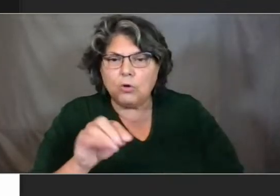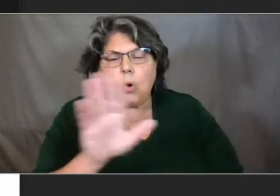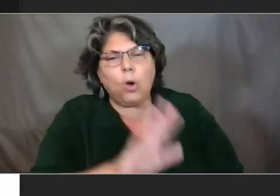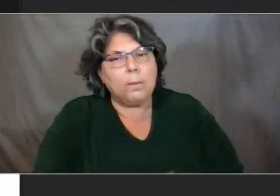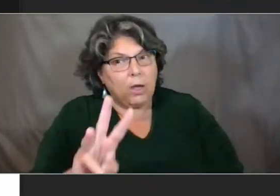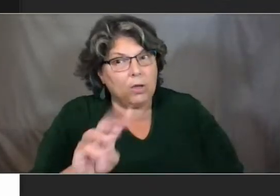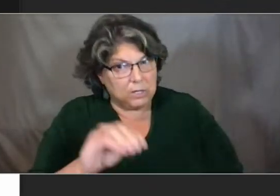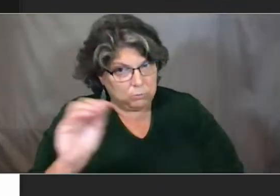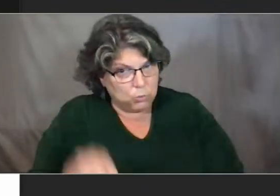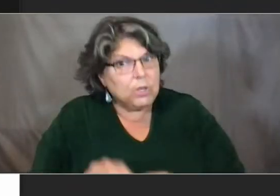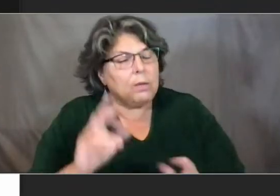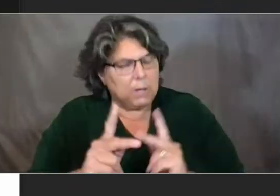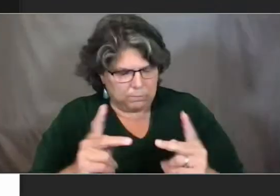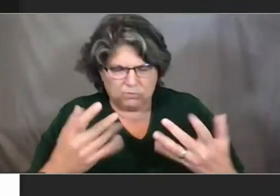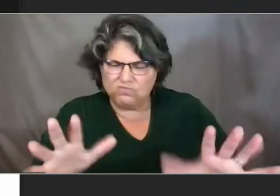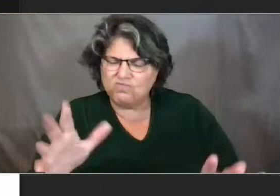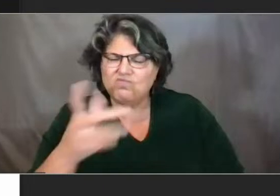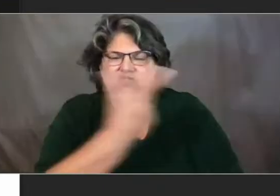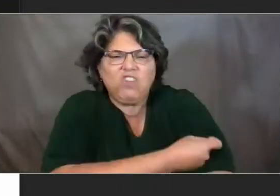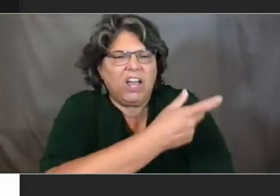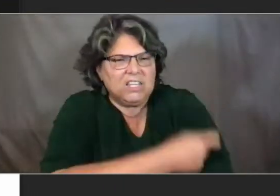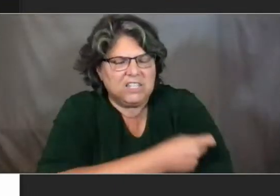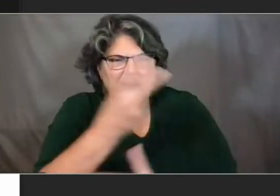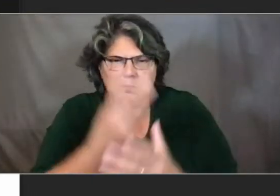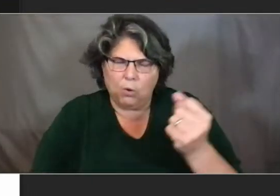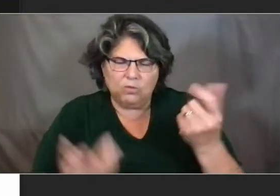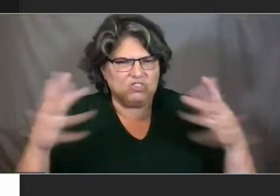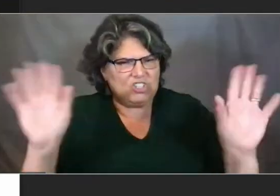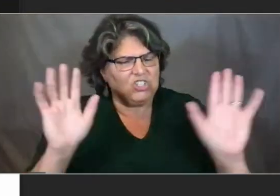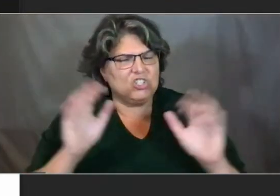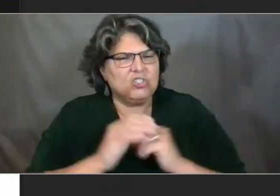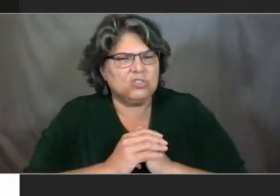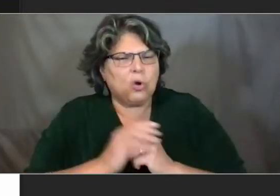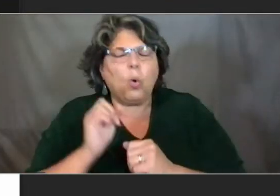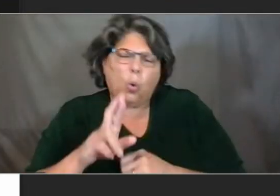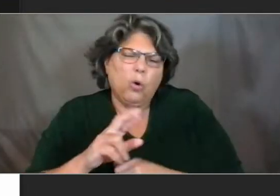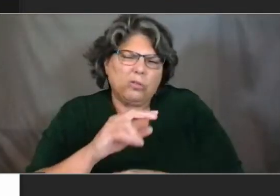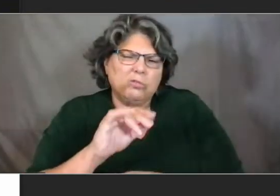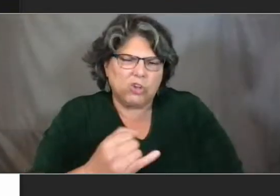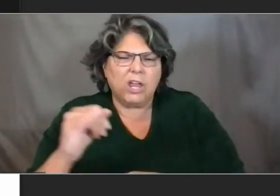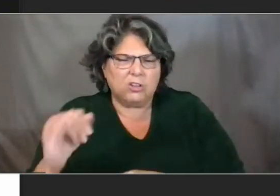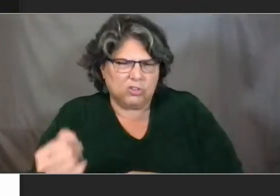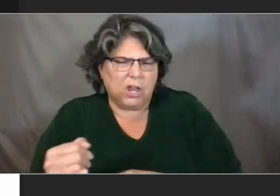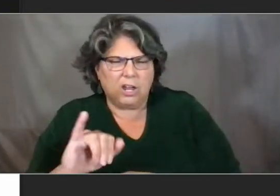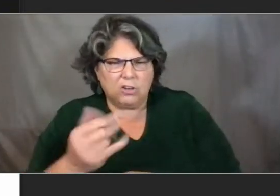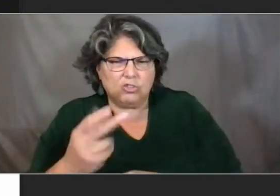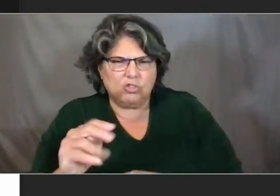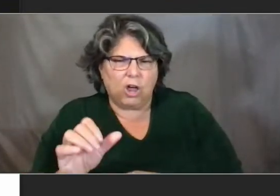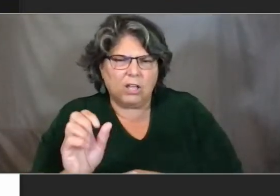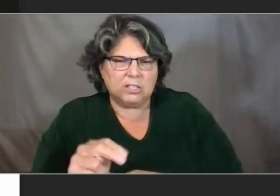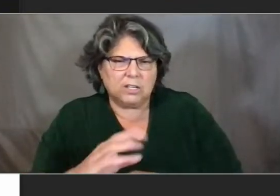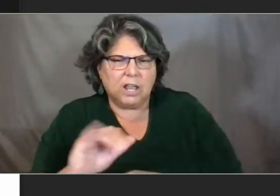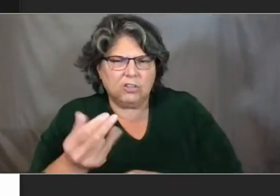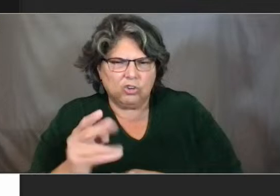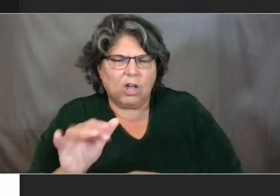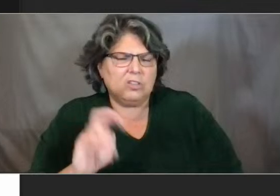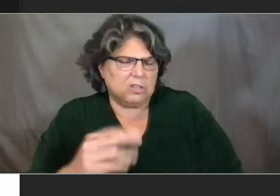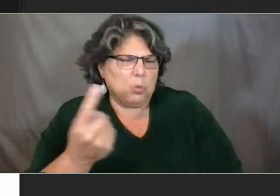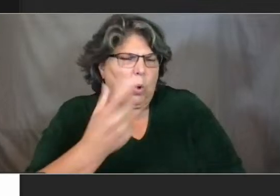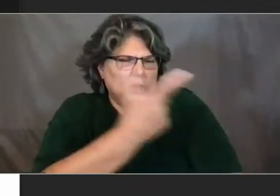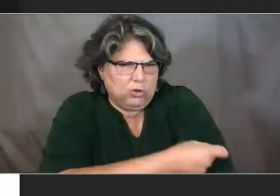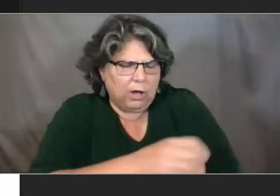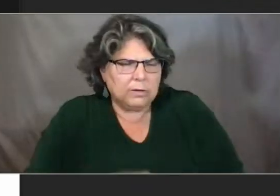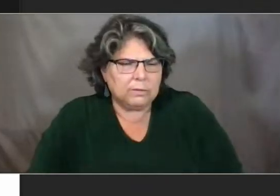fully vaccinated, which means they've had both shots or one shot of the Johnson & Johnson. 8%